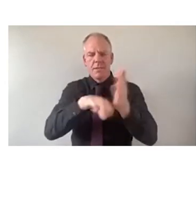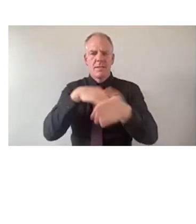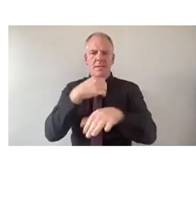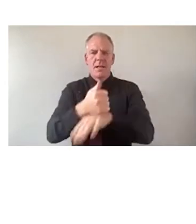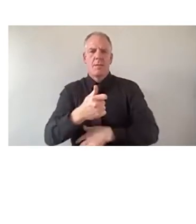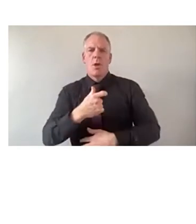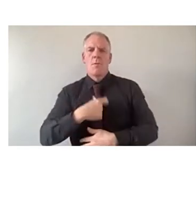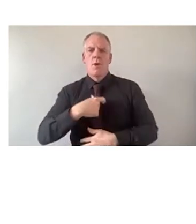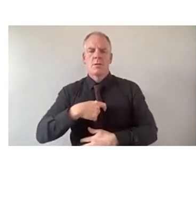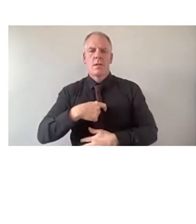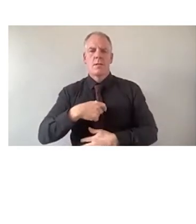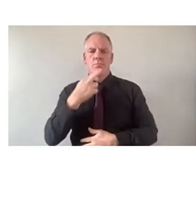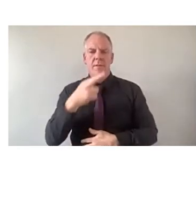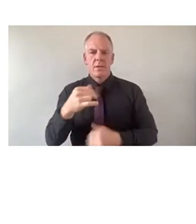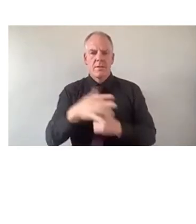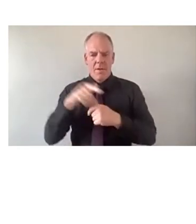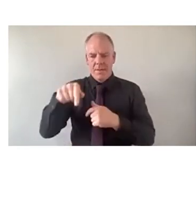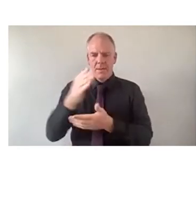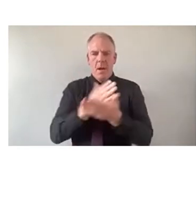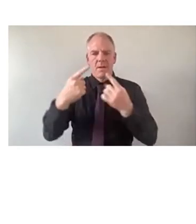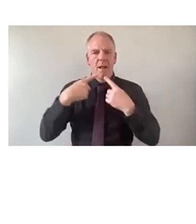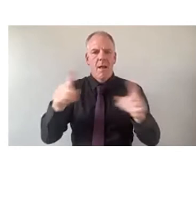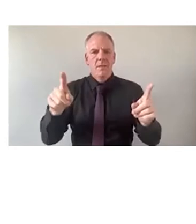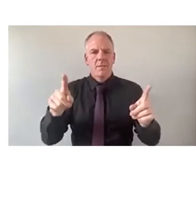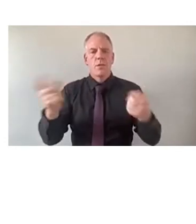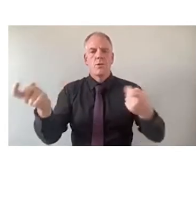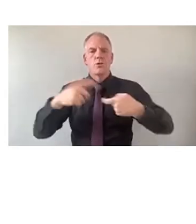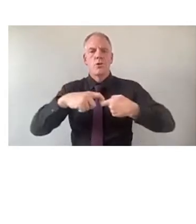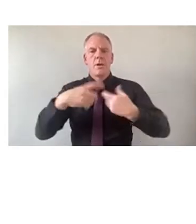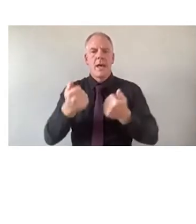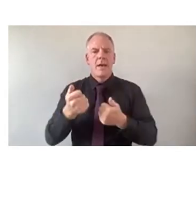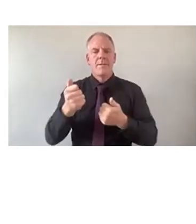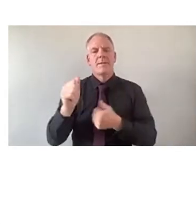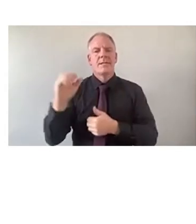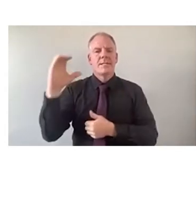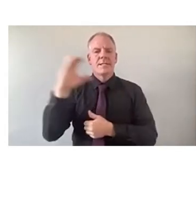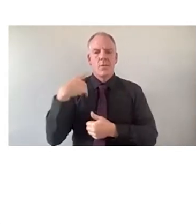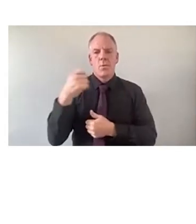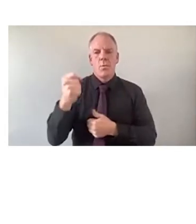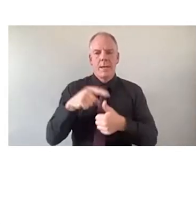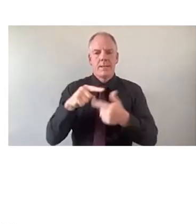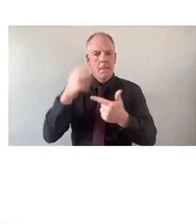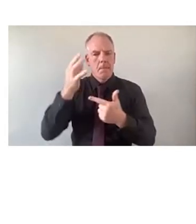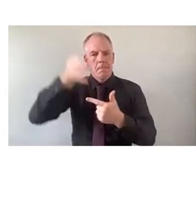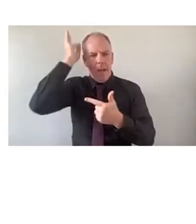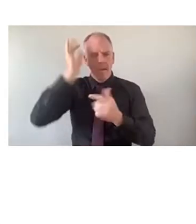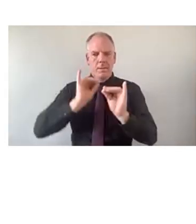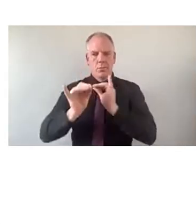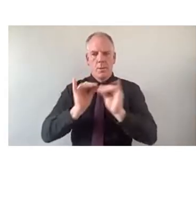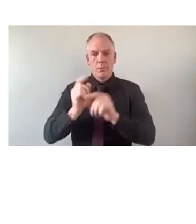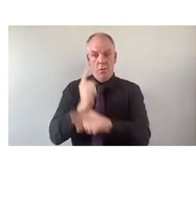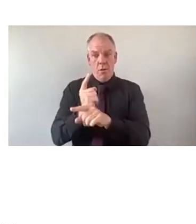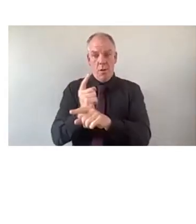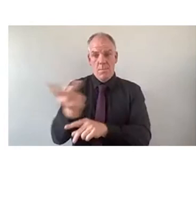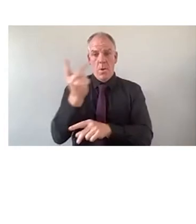all been sent guidance on how to set up your personal preferences for viewing this section of the launch. We're joined today by Catherine Walsh and Michael